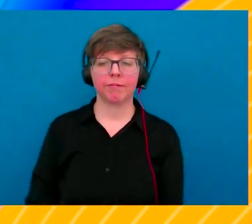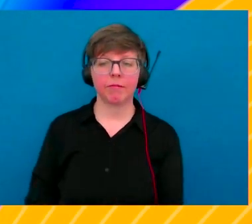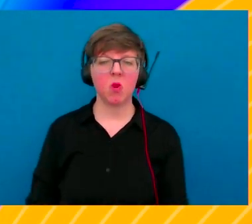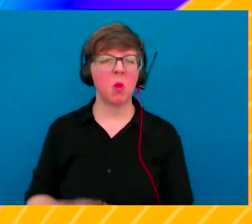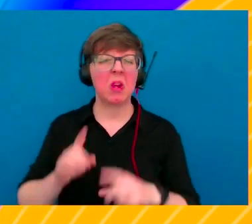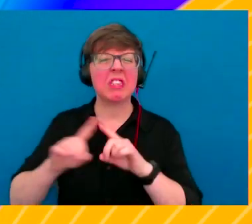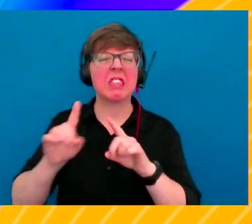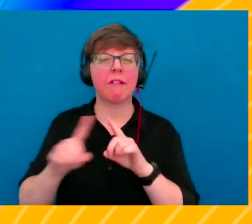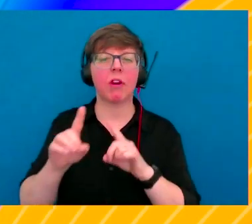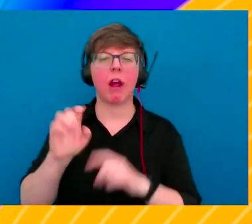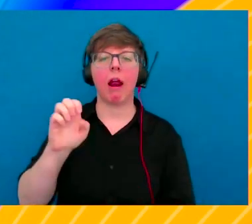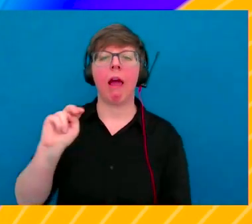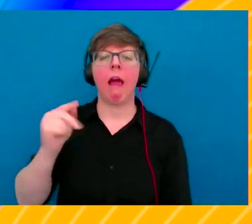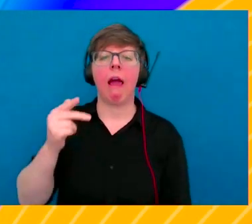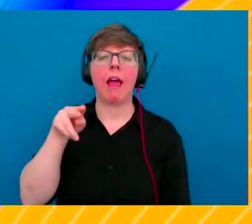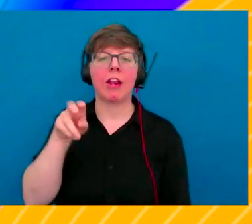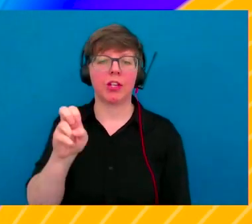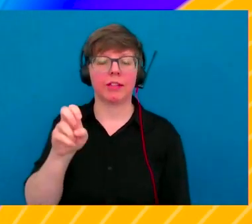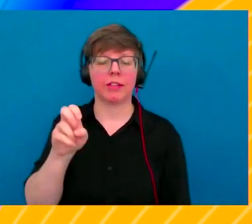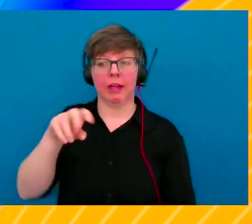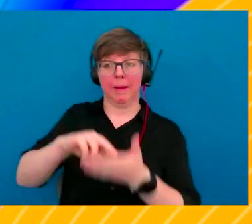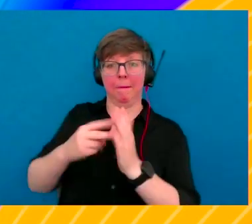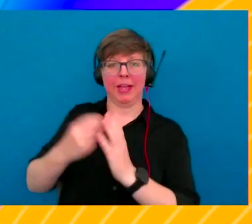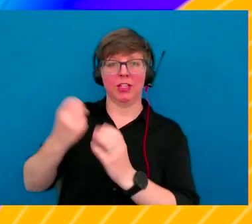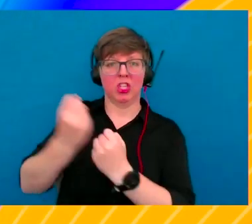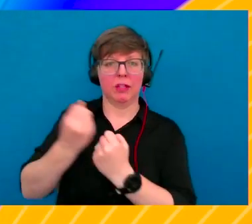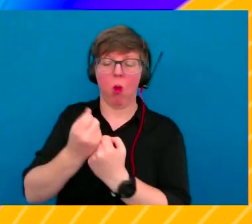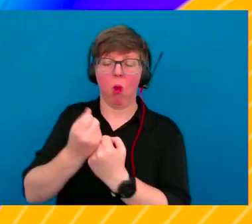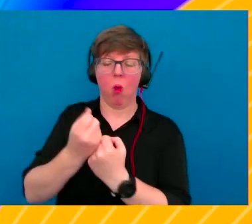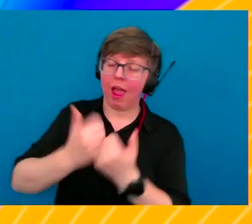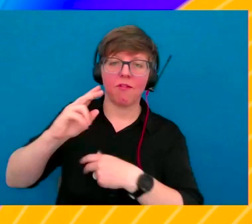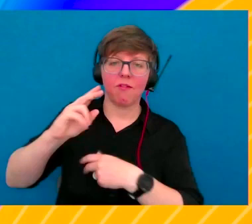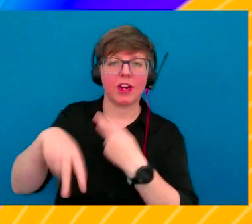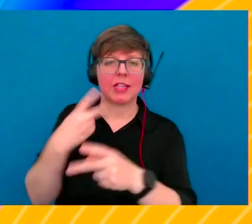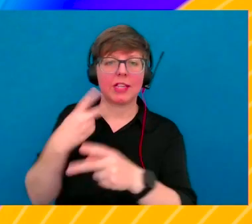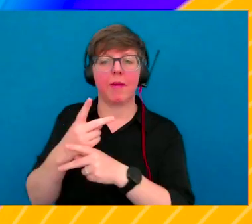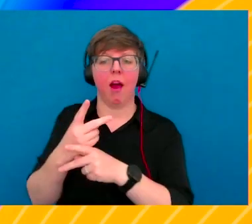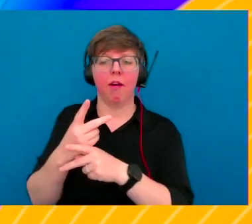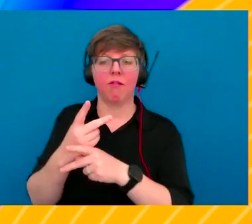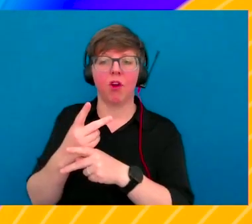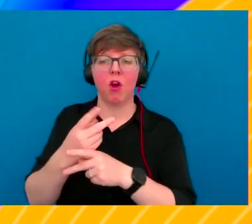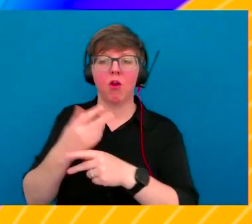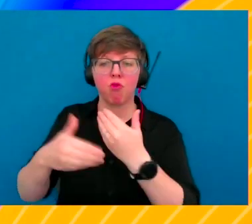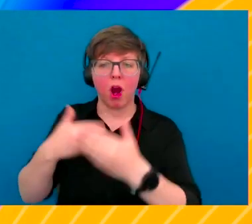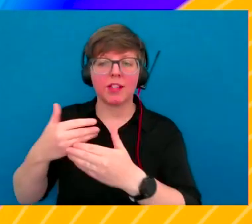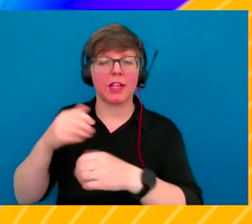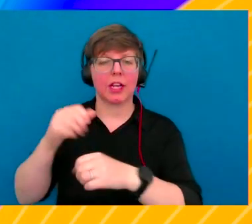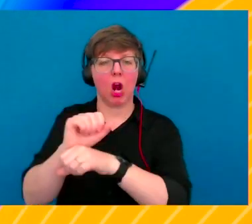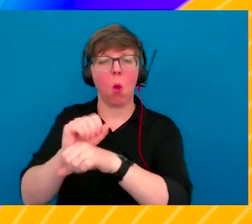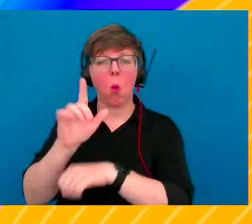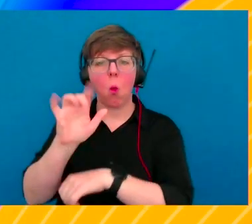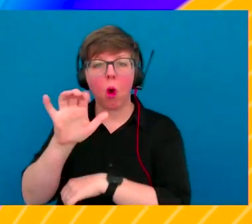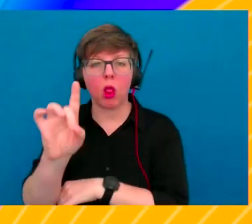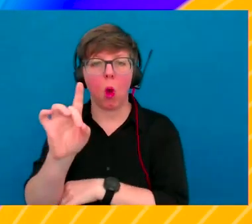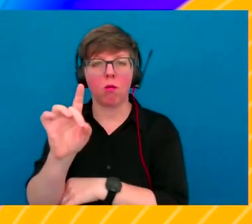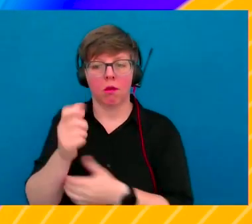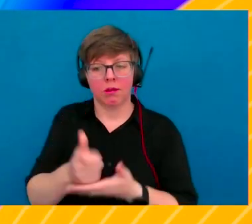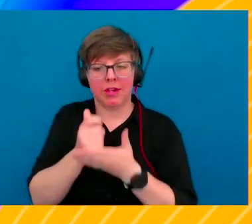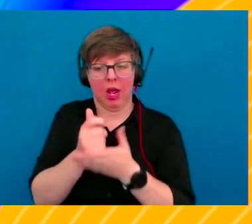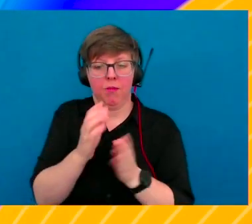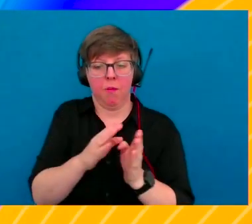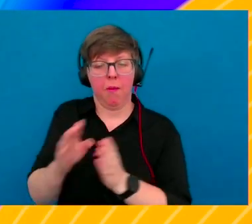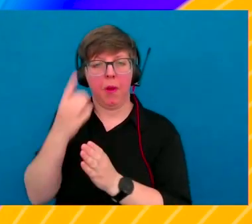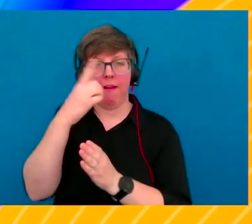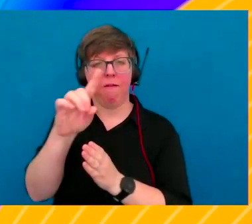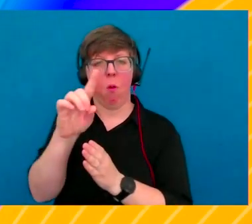it really is meant to support every type of data processing workload in order to allow you to prepare data for further analysis down the